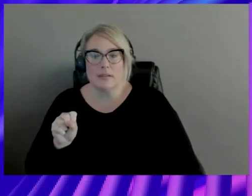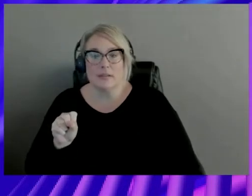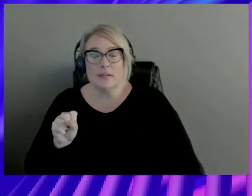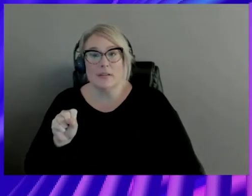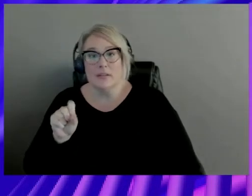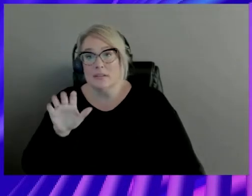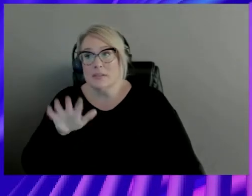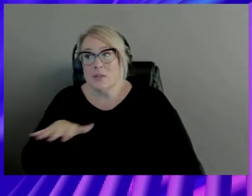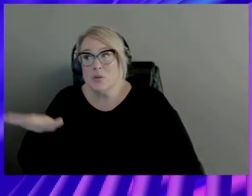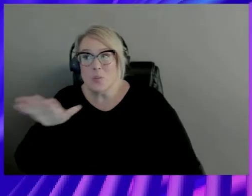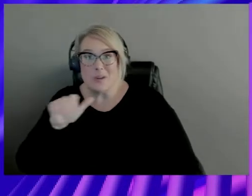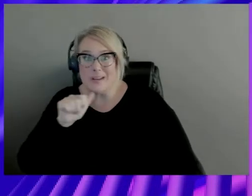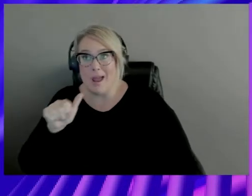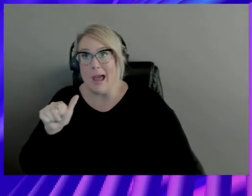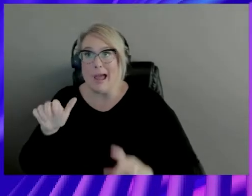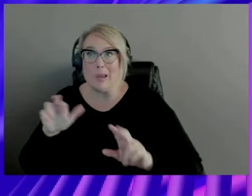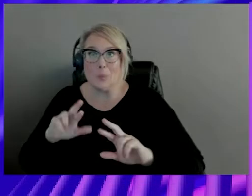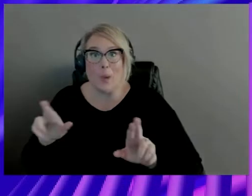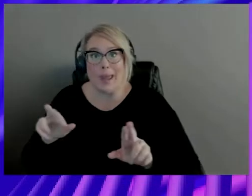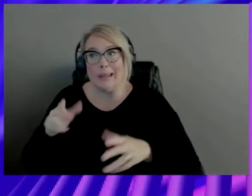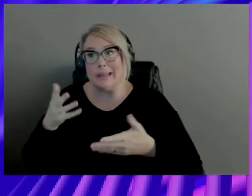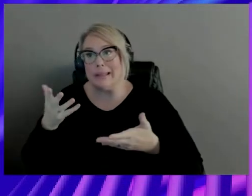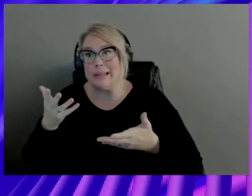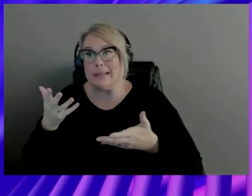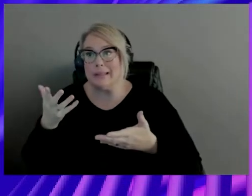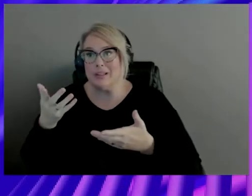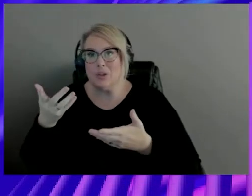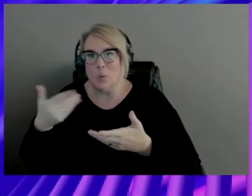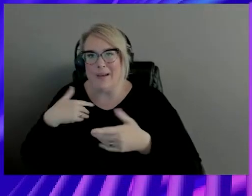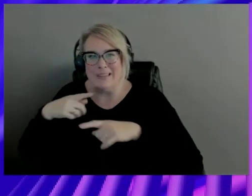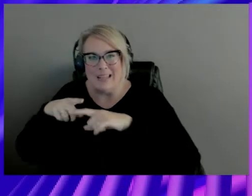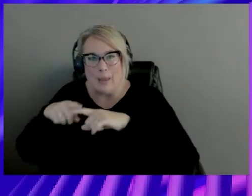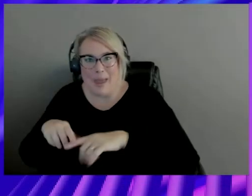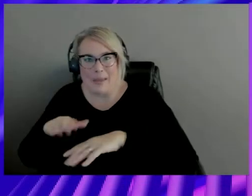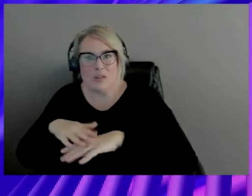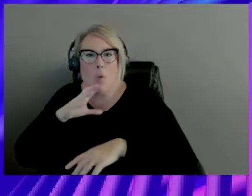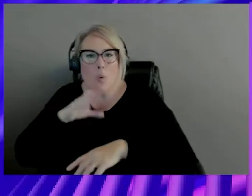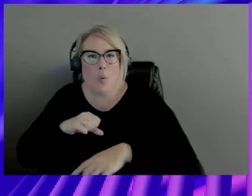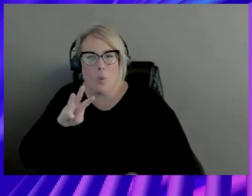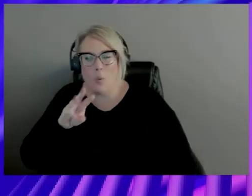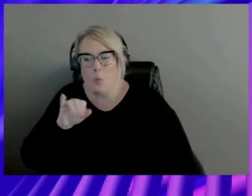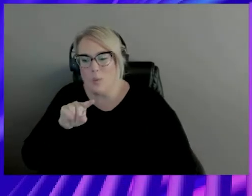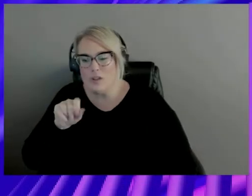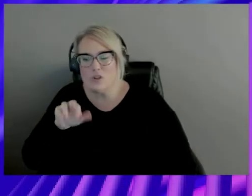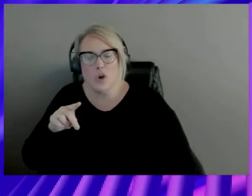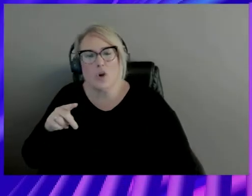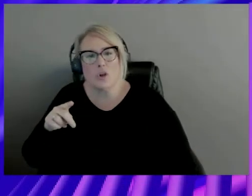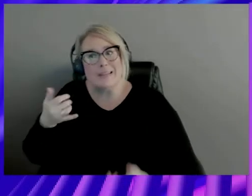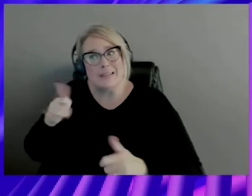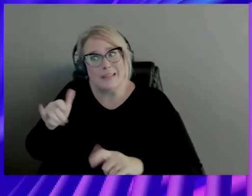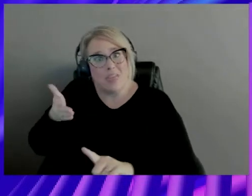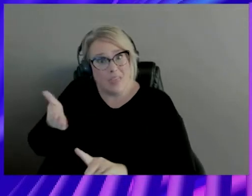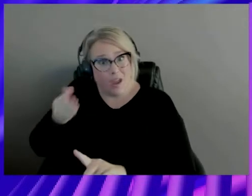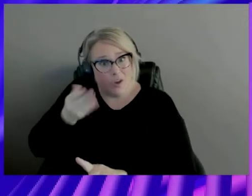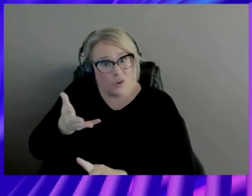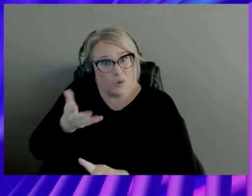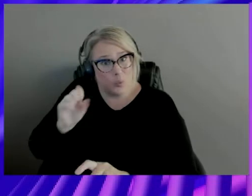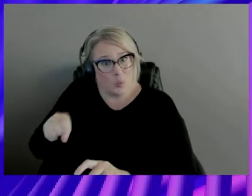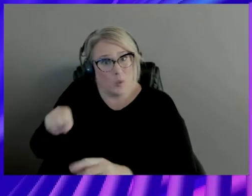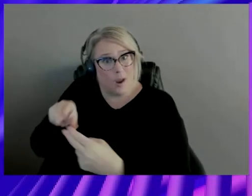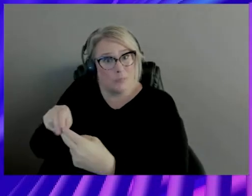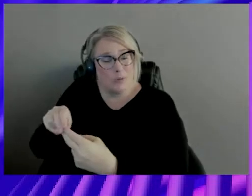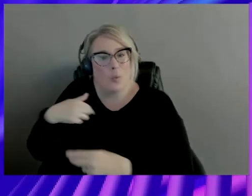ready, they've got some dependency on the old wizard or something like that, we haven't removed it. It's still there. We're marking it as